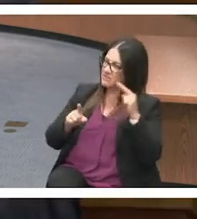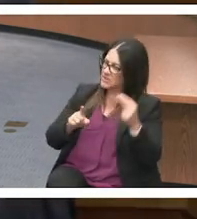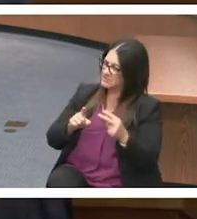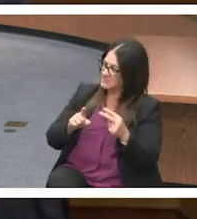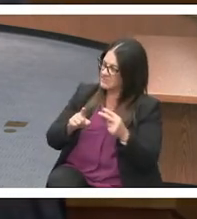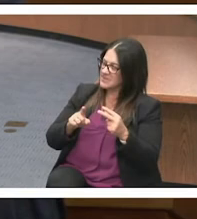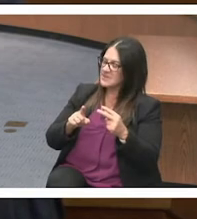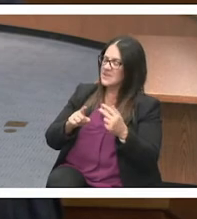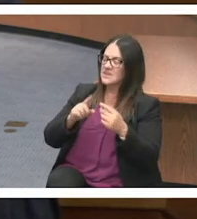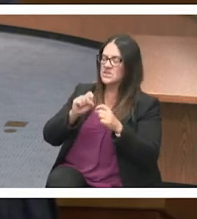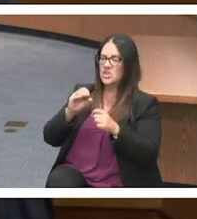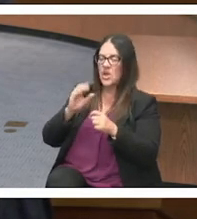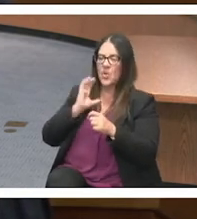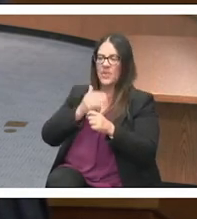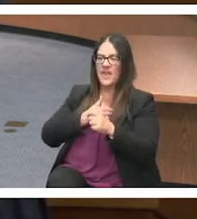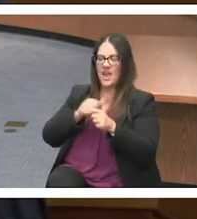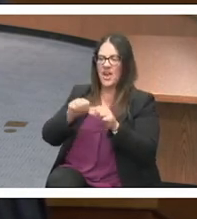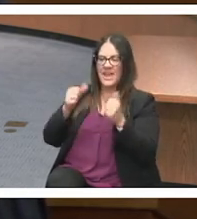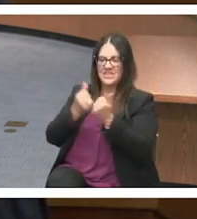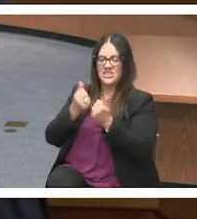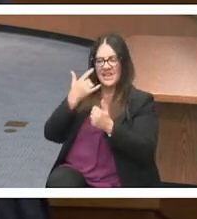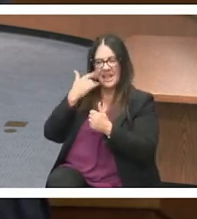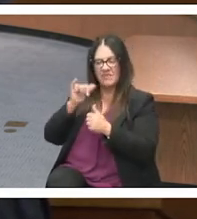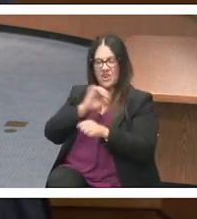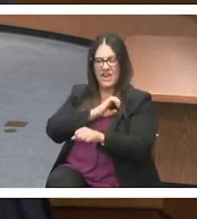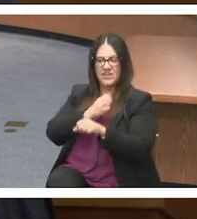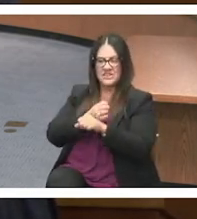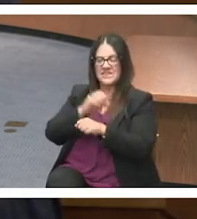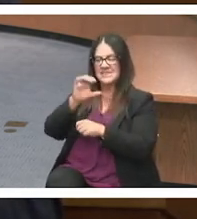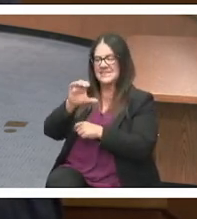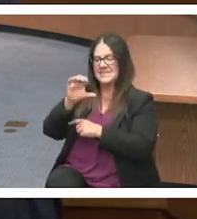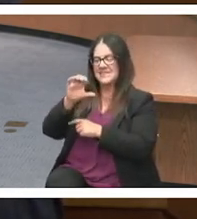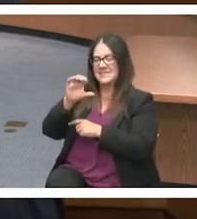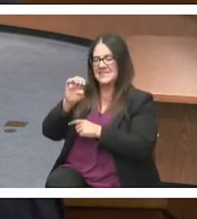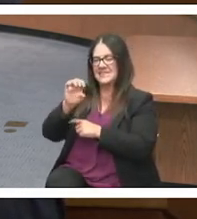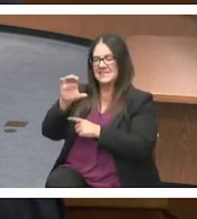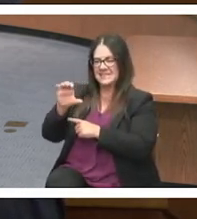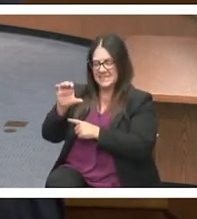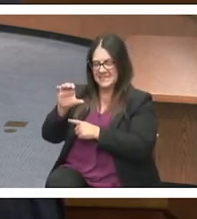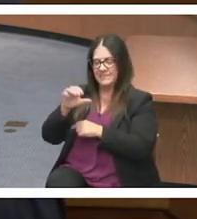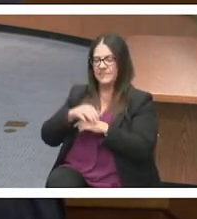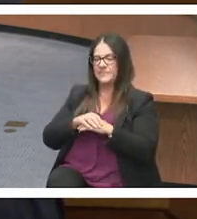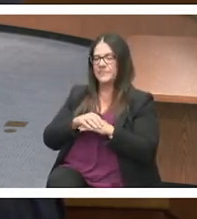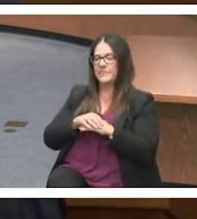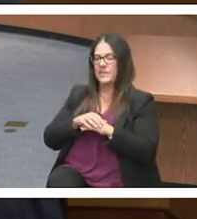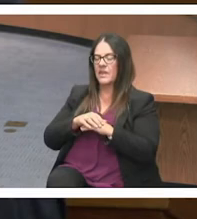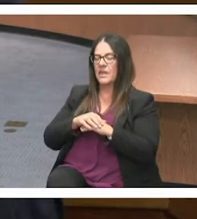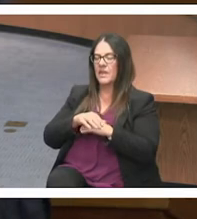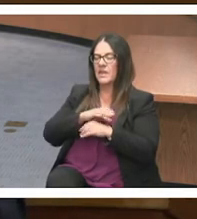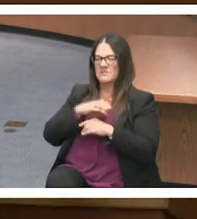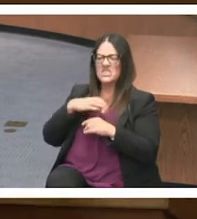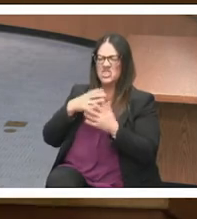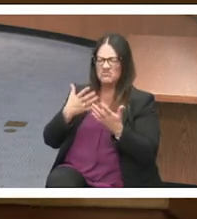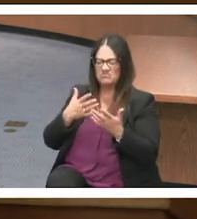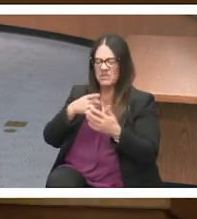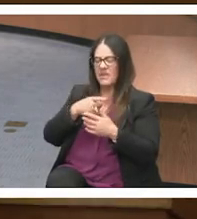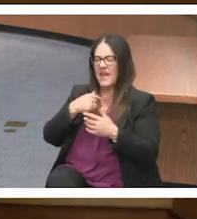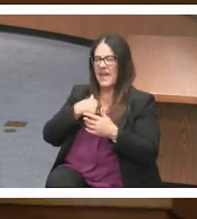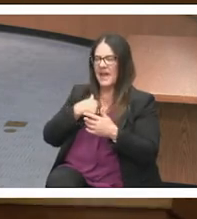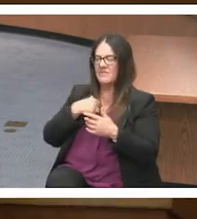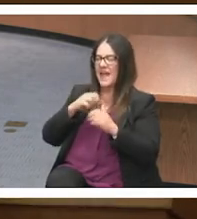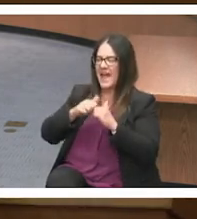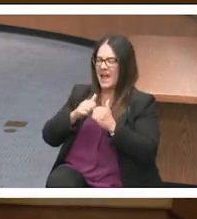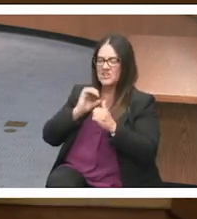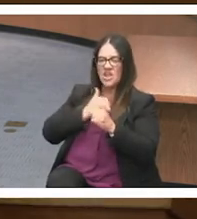We have within our agency the California Energy Commission, the CEC, really sort of the cutting edge of really understanding how our